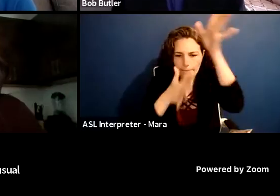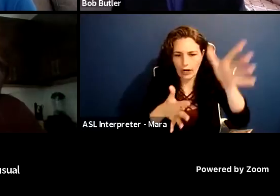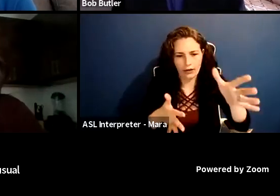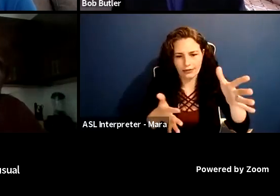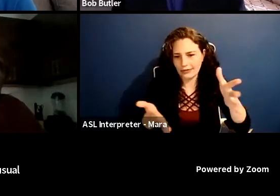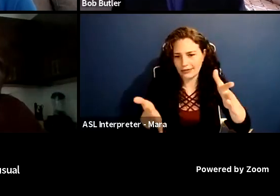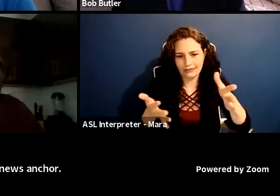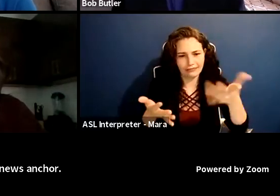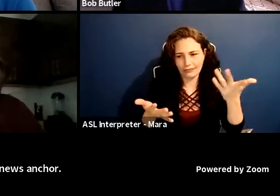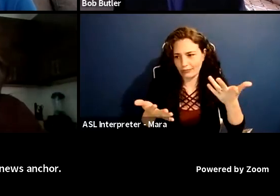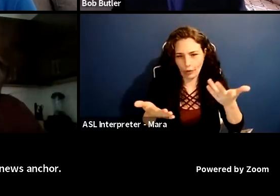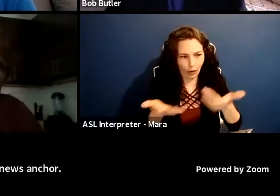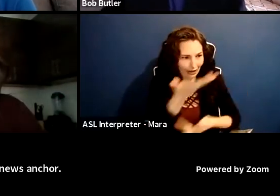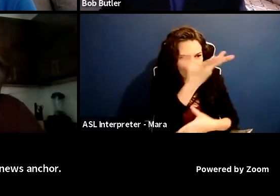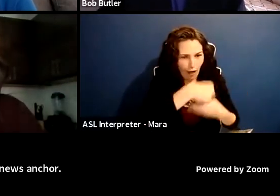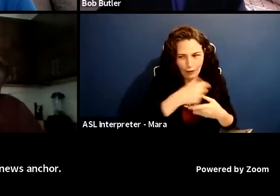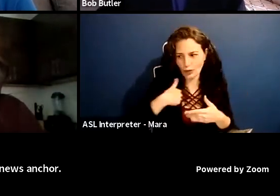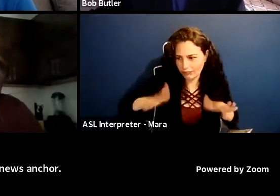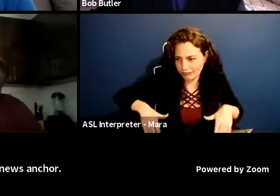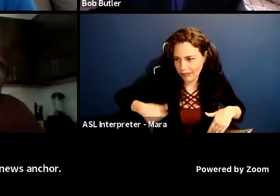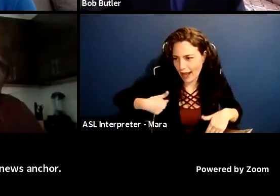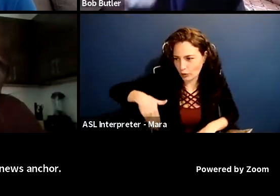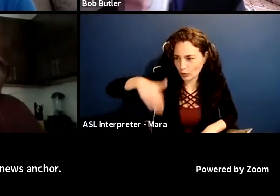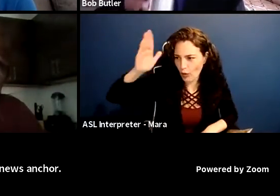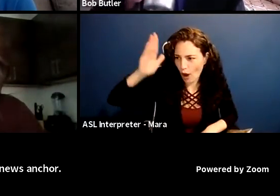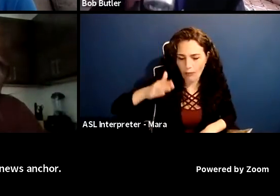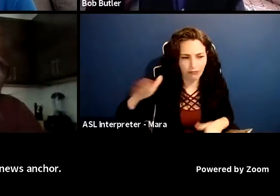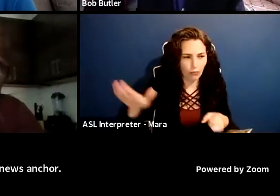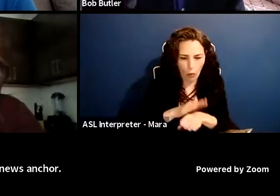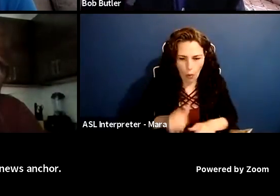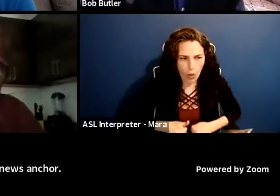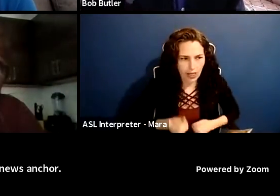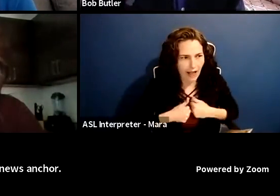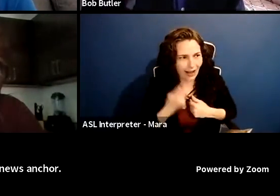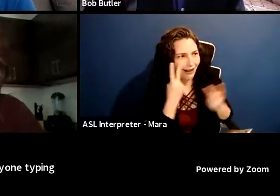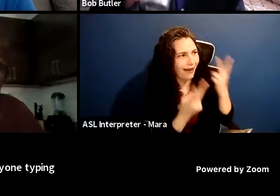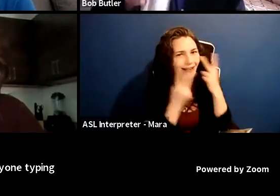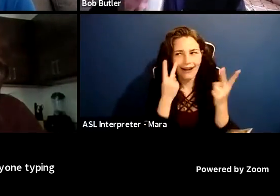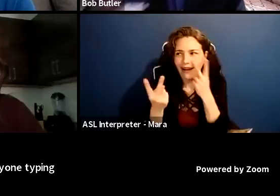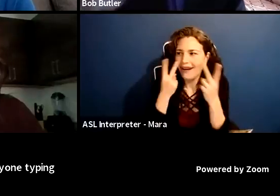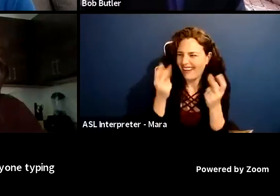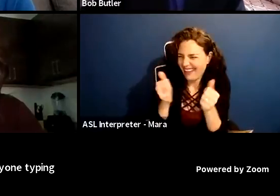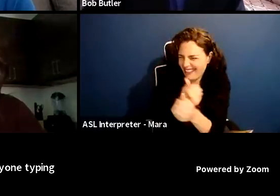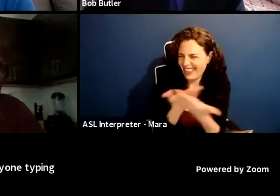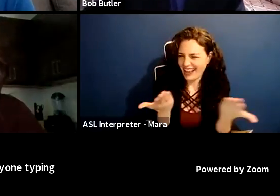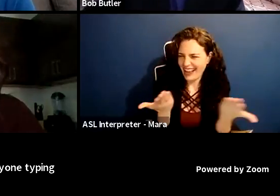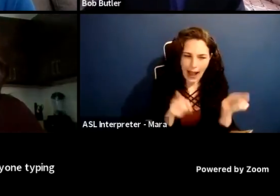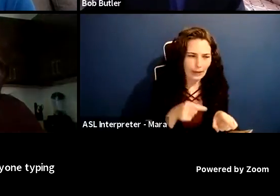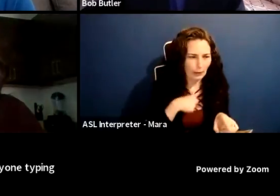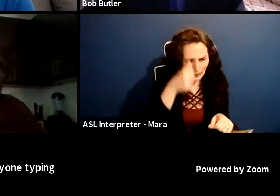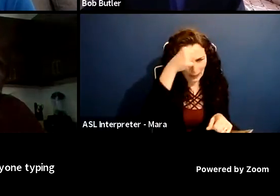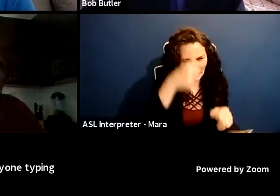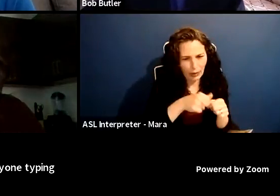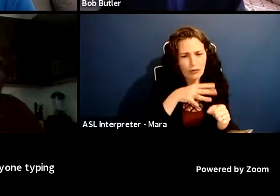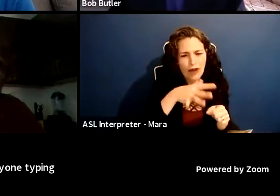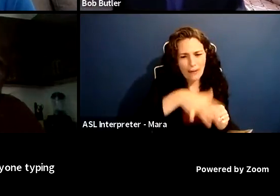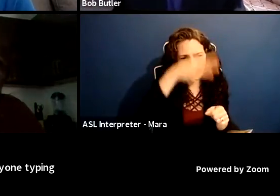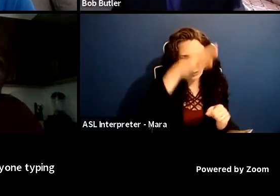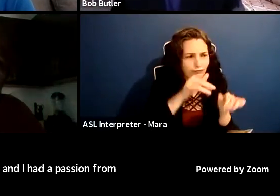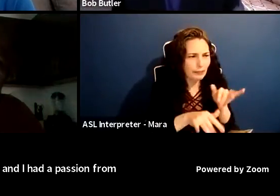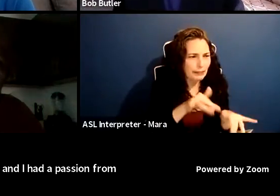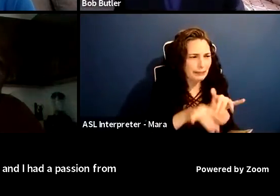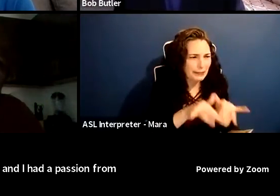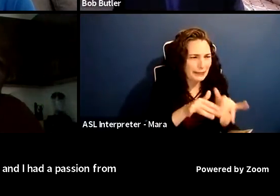remember seeing them all typing away on typewriters back in the day. So I had a passion from a young age for this. So I